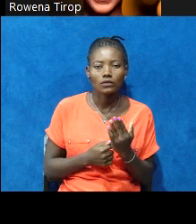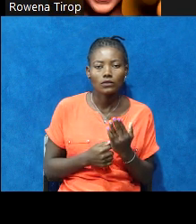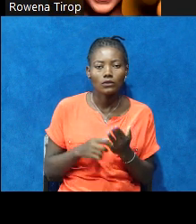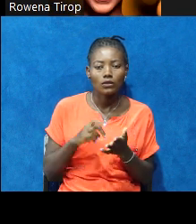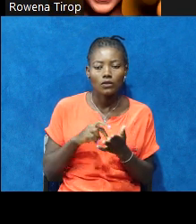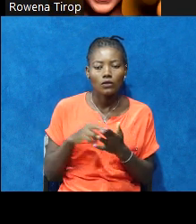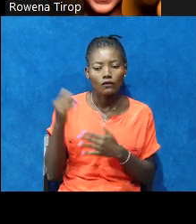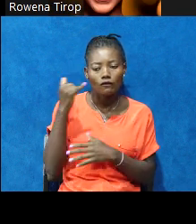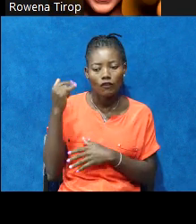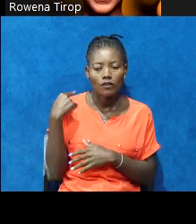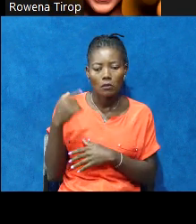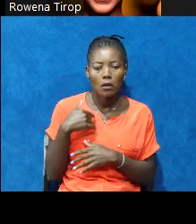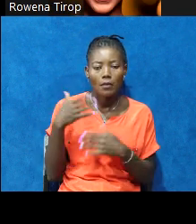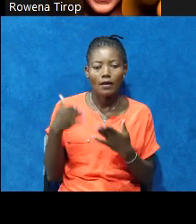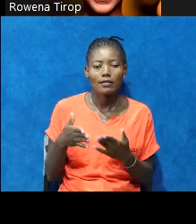are my contacts.